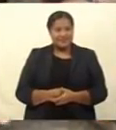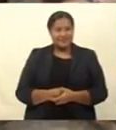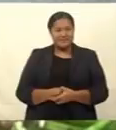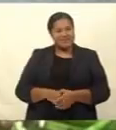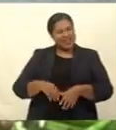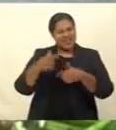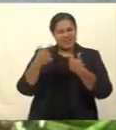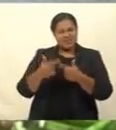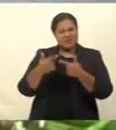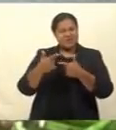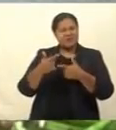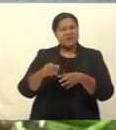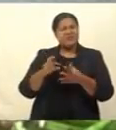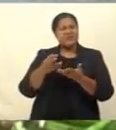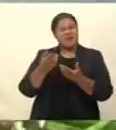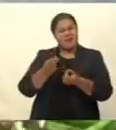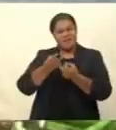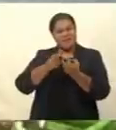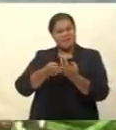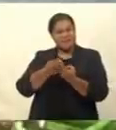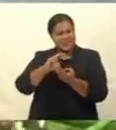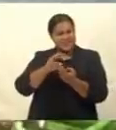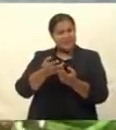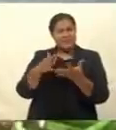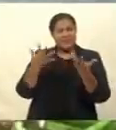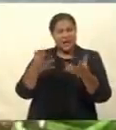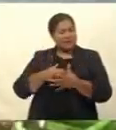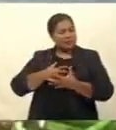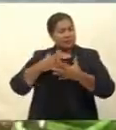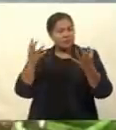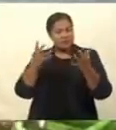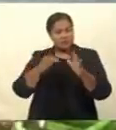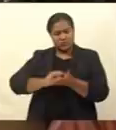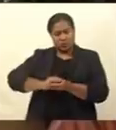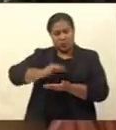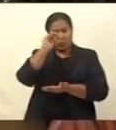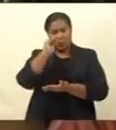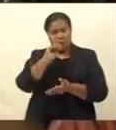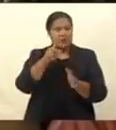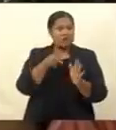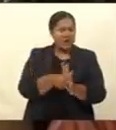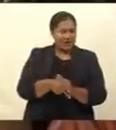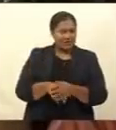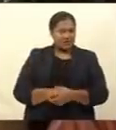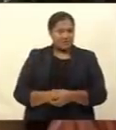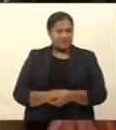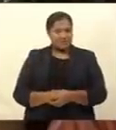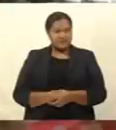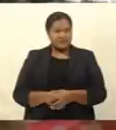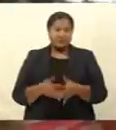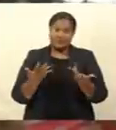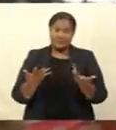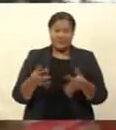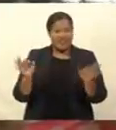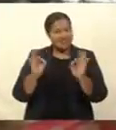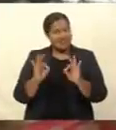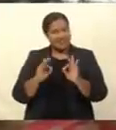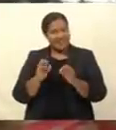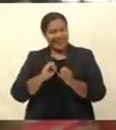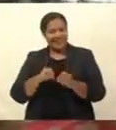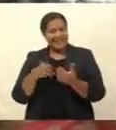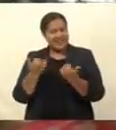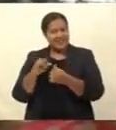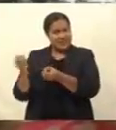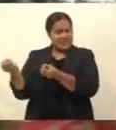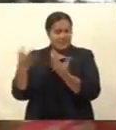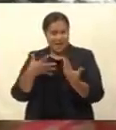Limited supply of fresh vegetables has led to a major increase in prices. This week we don't really have enough supply. Don't really